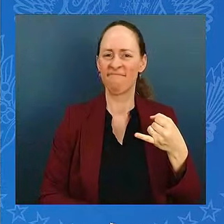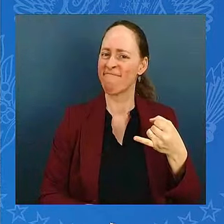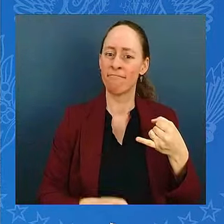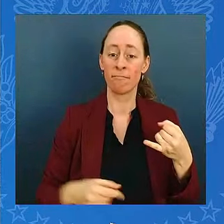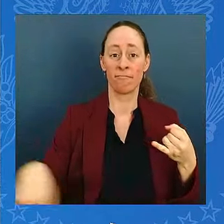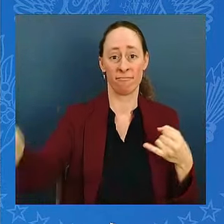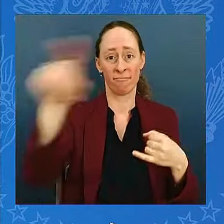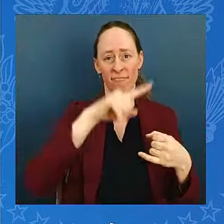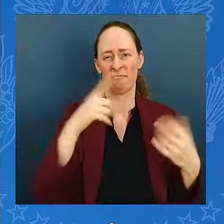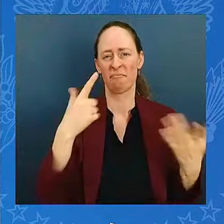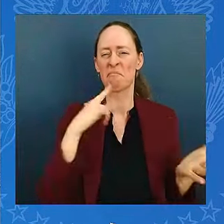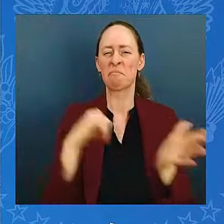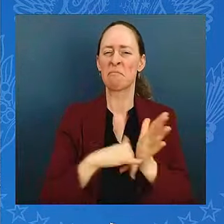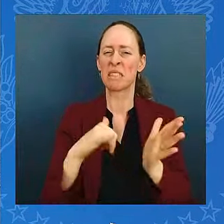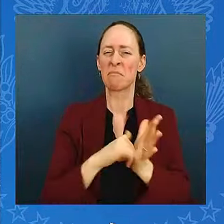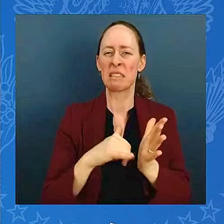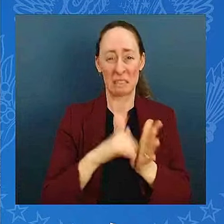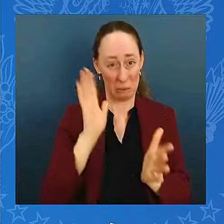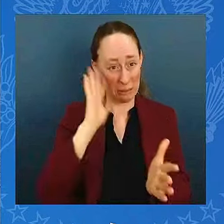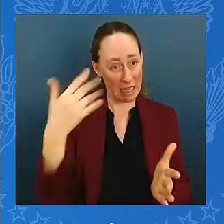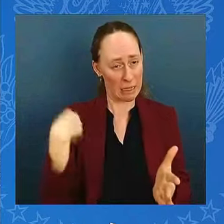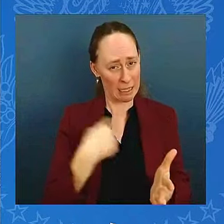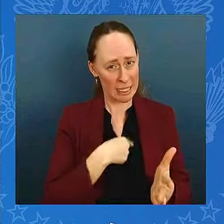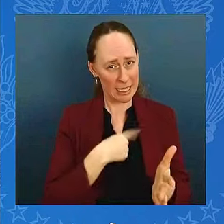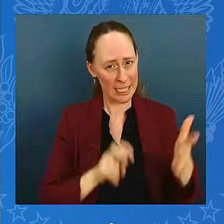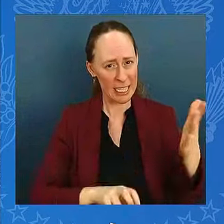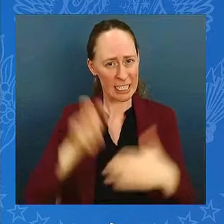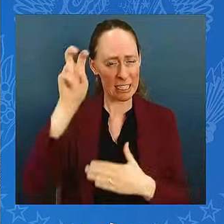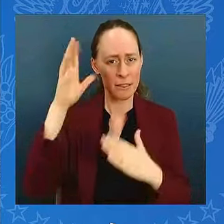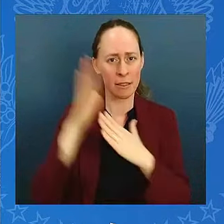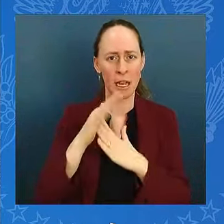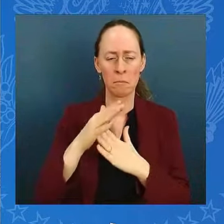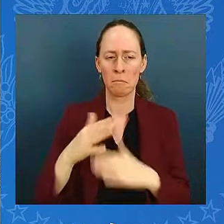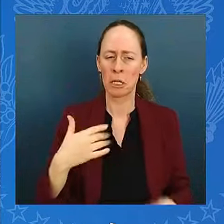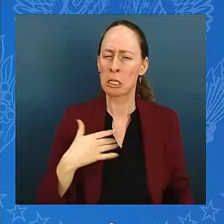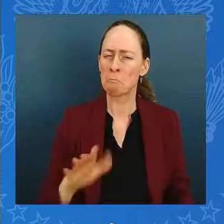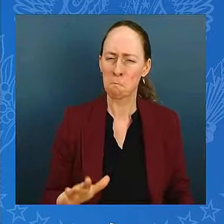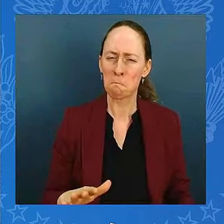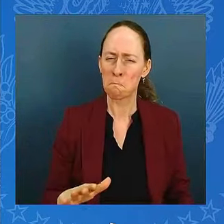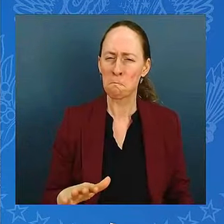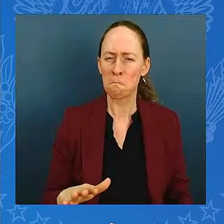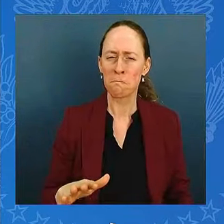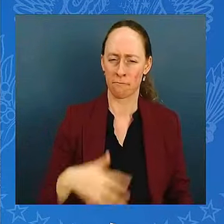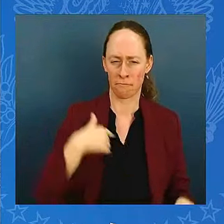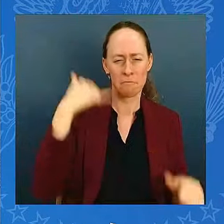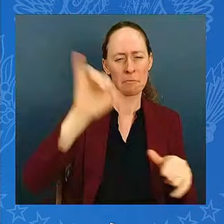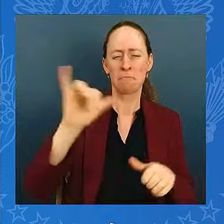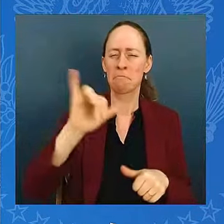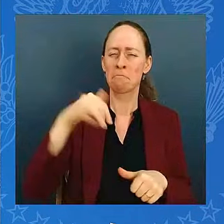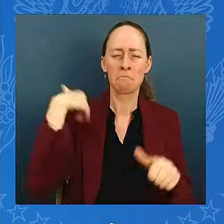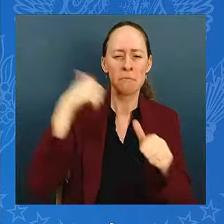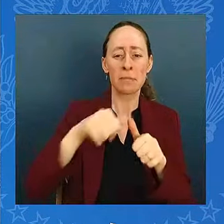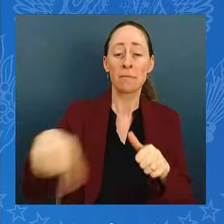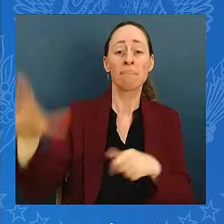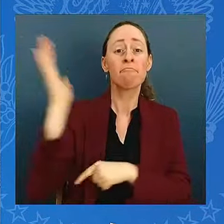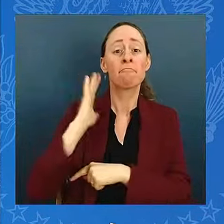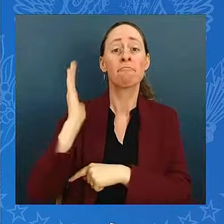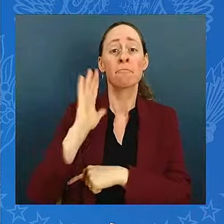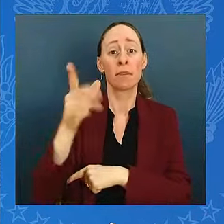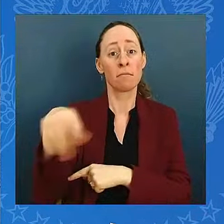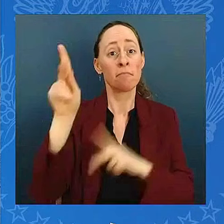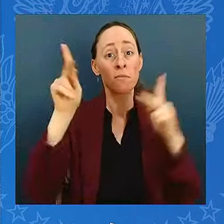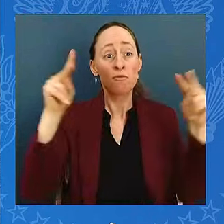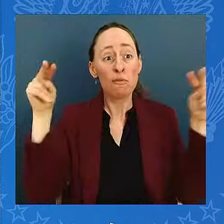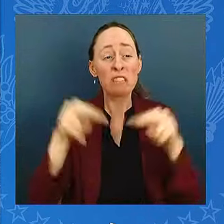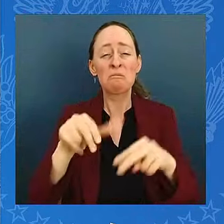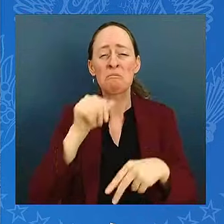Reflecting on my career, I recall times when women's soccer lacked coverage and support. Our progress since those days have been remarkable, from